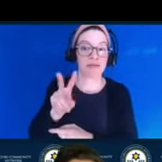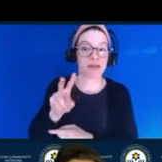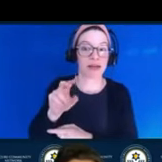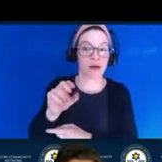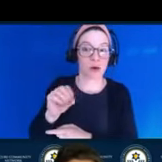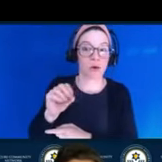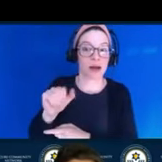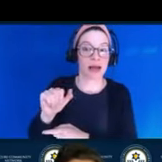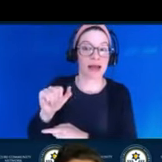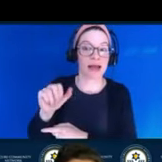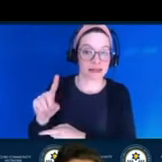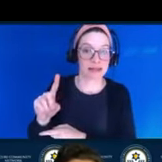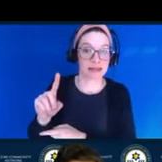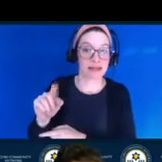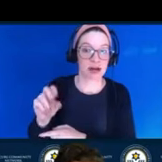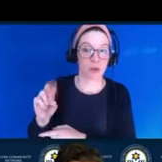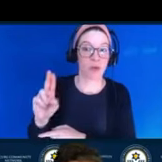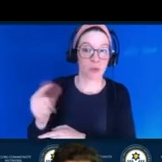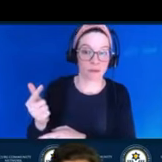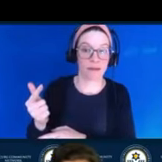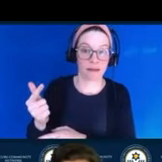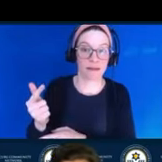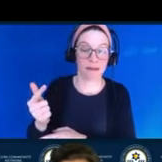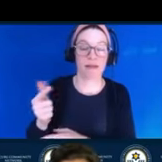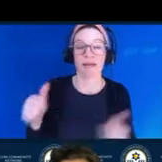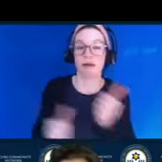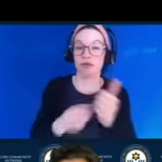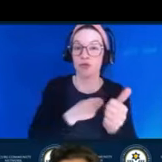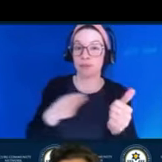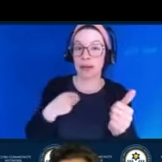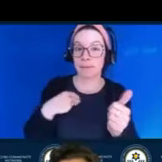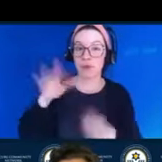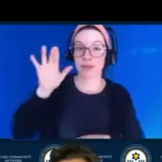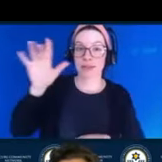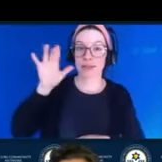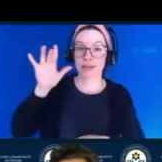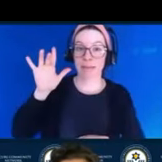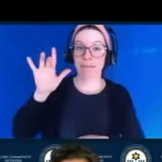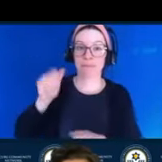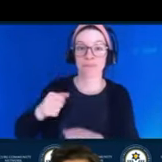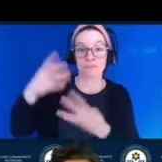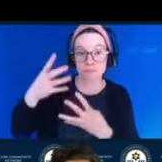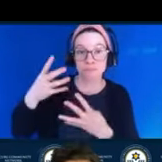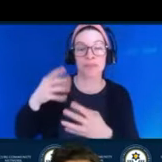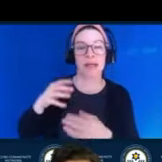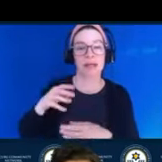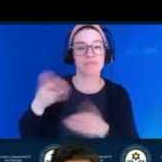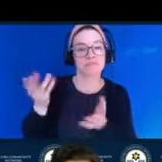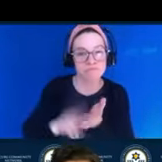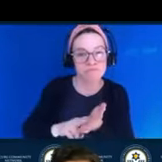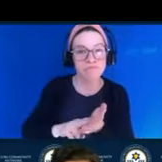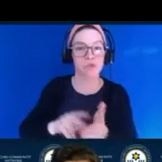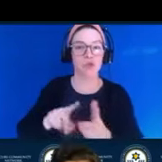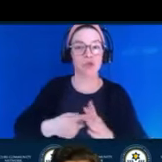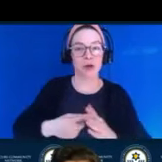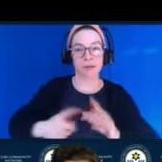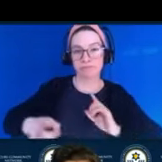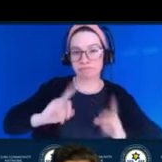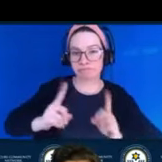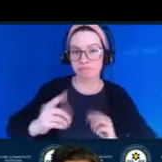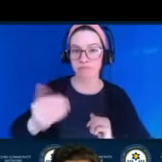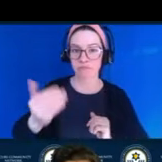www.nvoad.org, that's nvoad.org, under our members tab, and just start a conversation. This is about knowing your community and